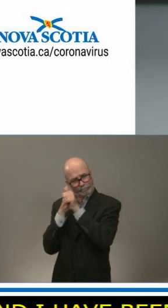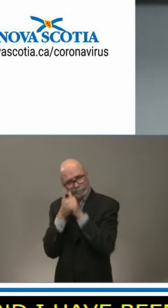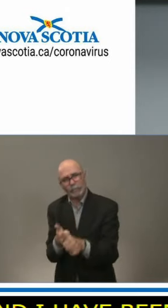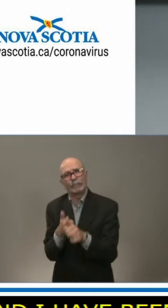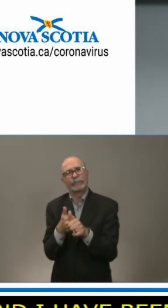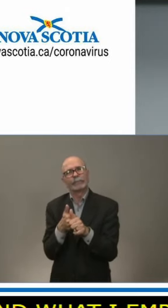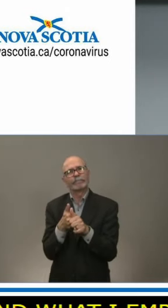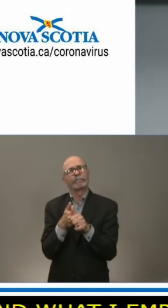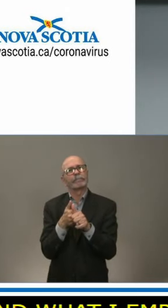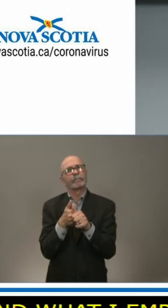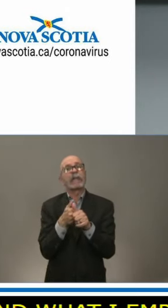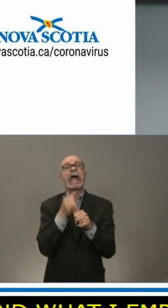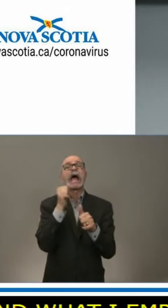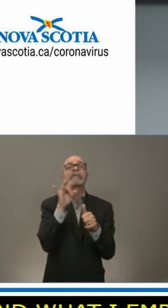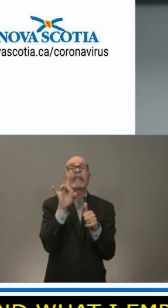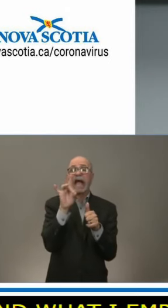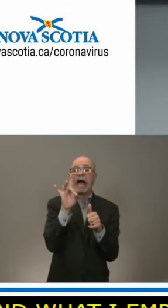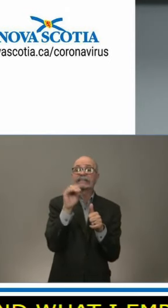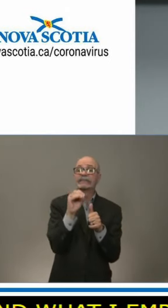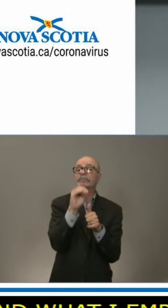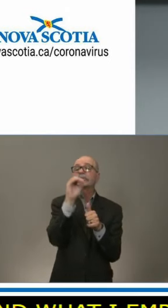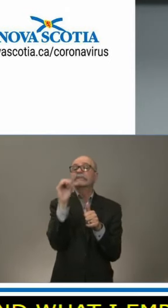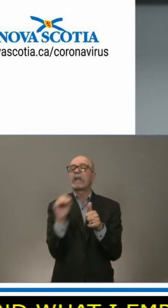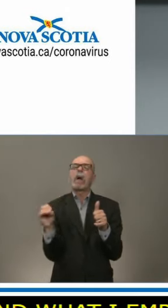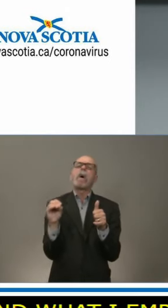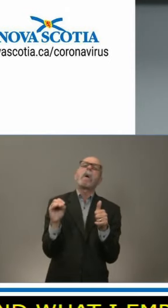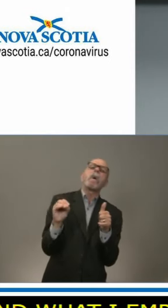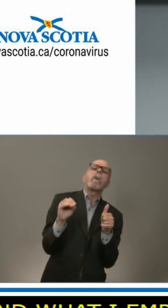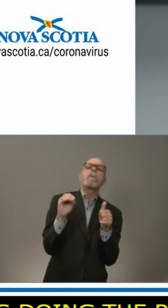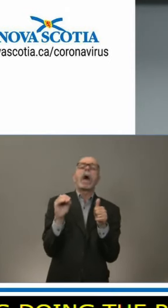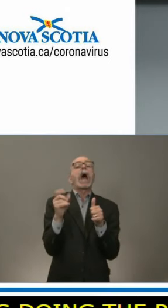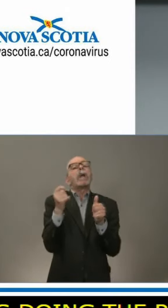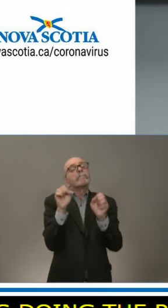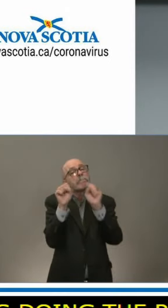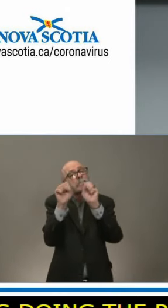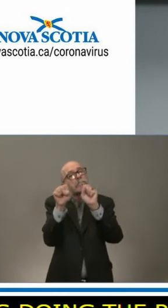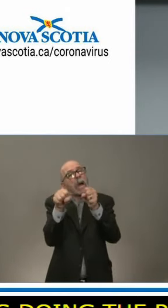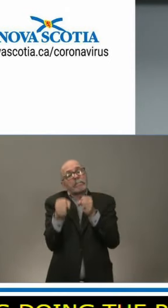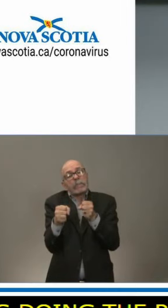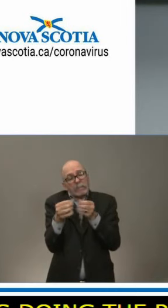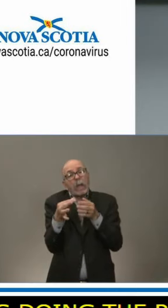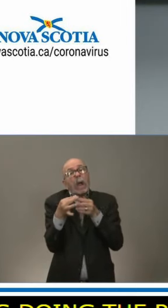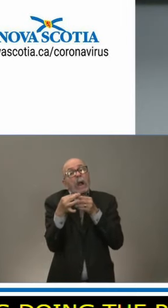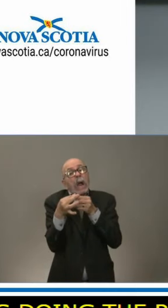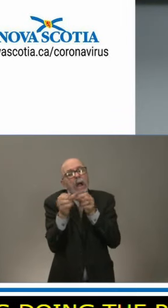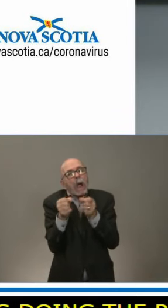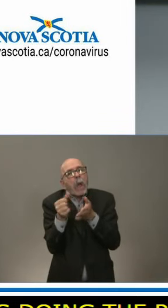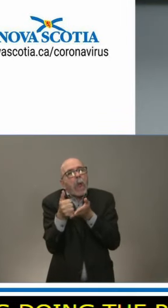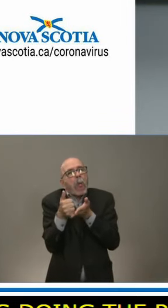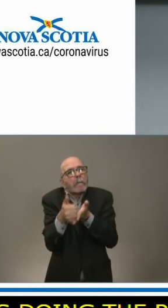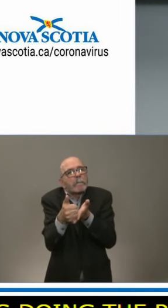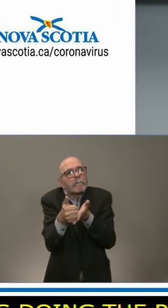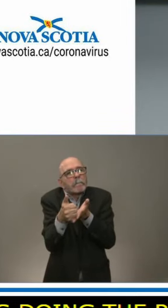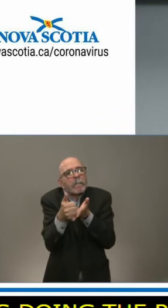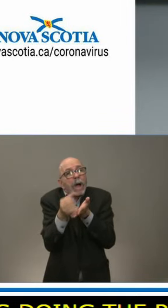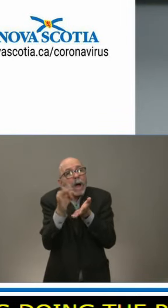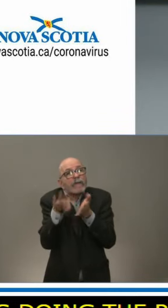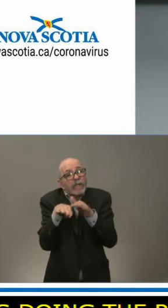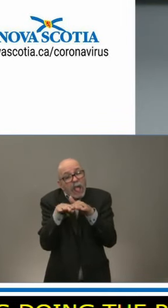other, and doing that extremely well. All it takes is dipping down to 70%, and then the sacrifice that